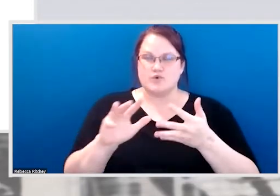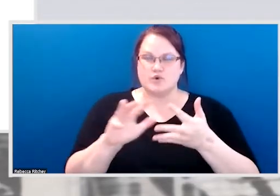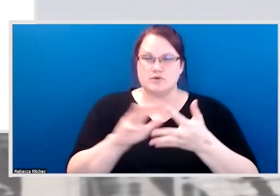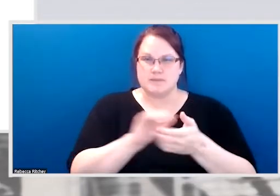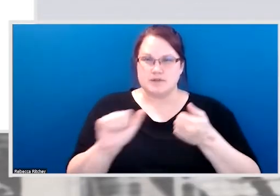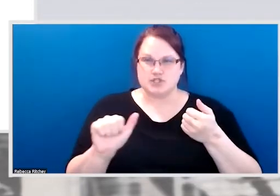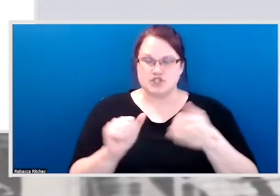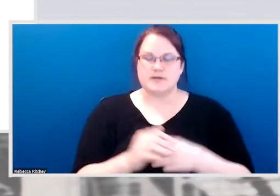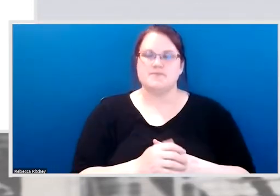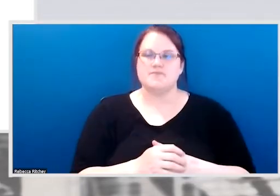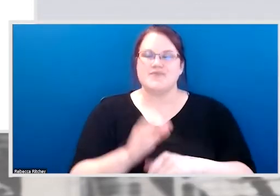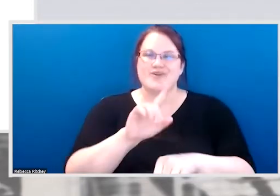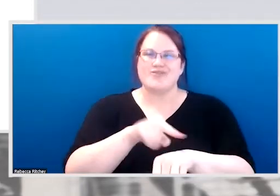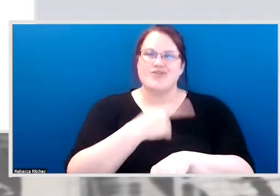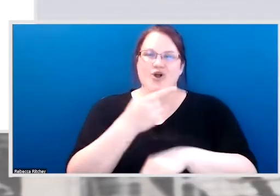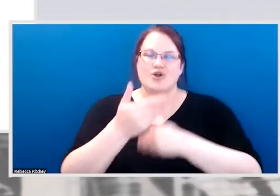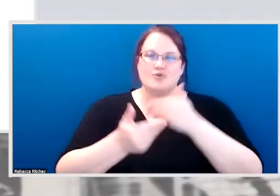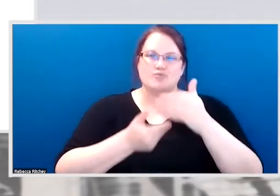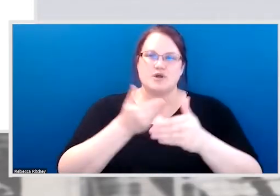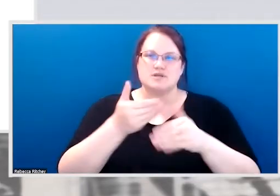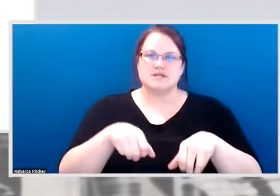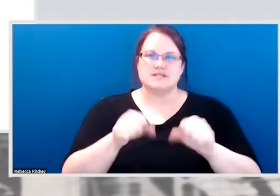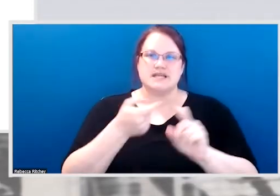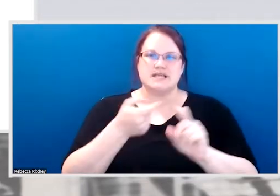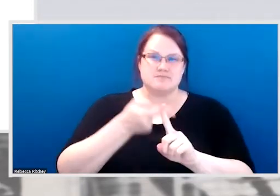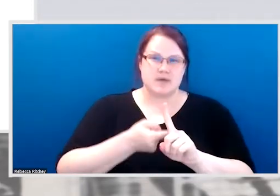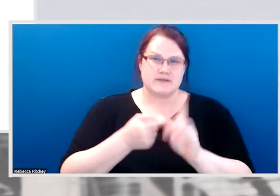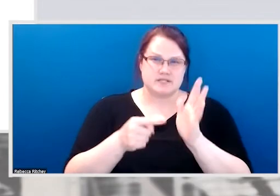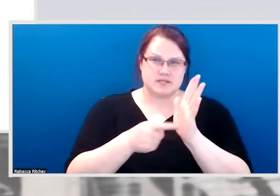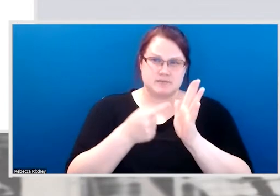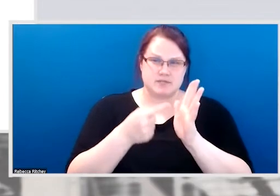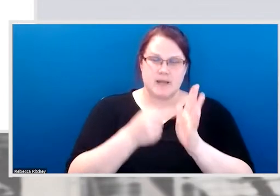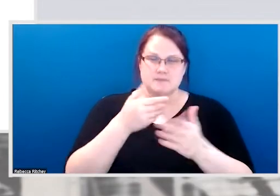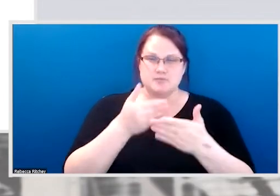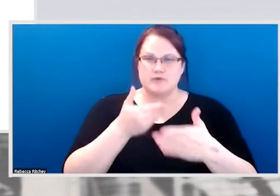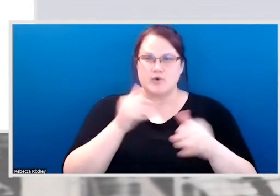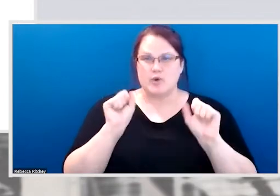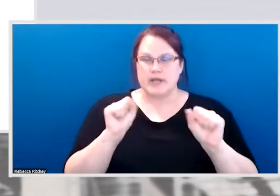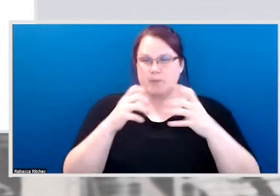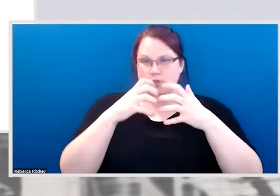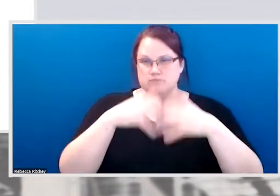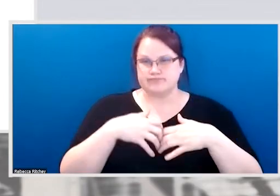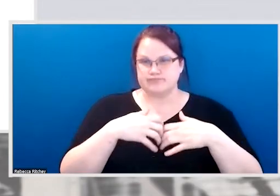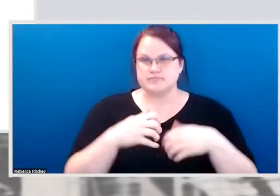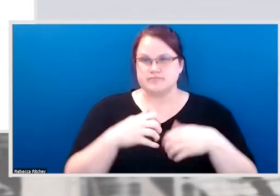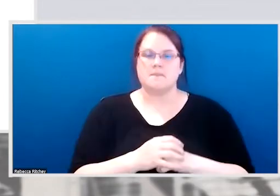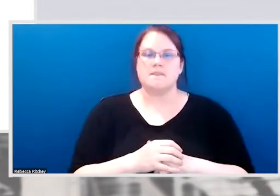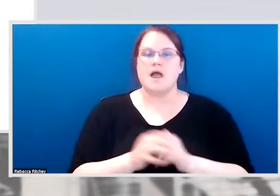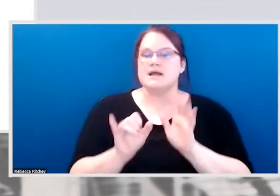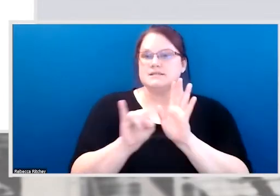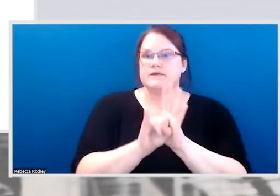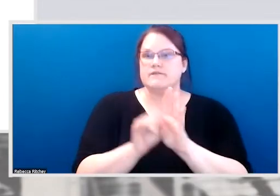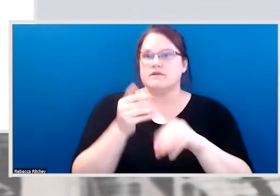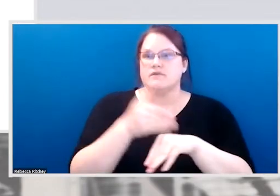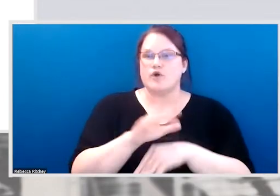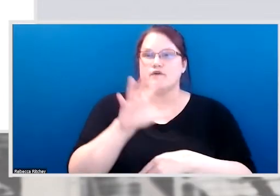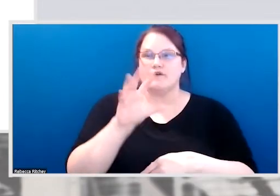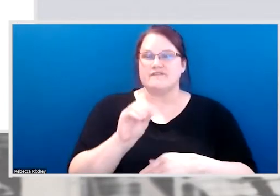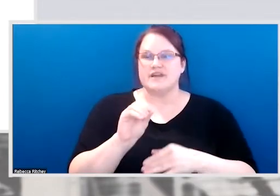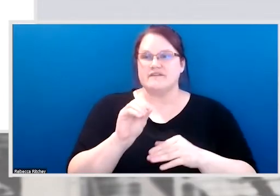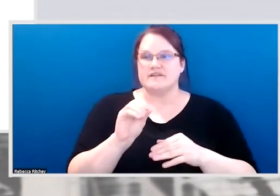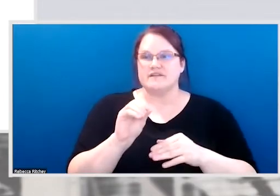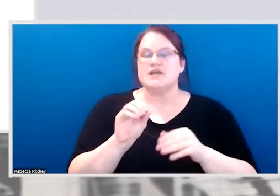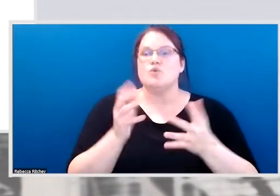a longer timeline that sometimes takes months before we're able to demolish. We've identified over 50 structures that we'd like